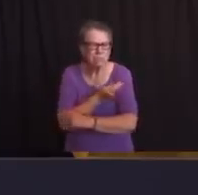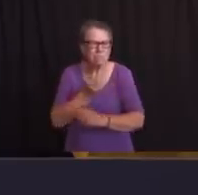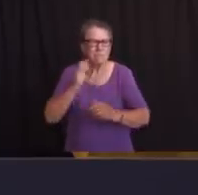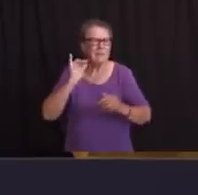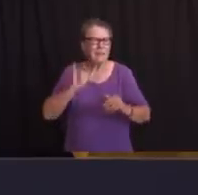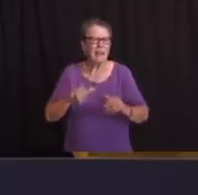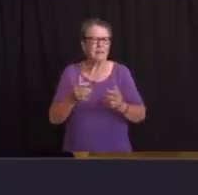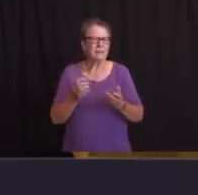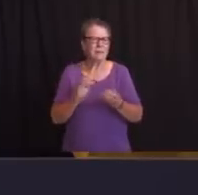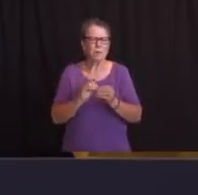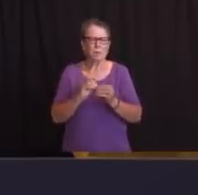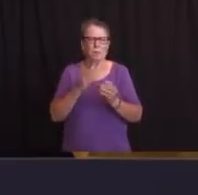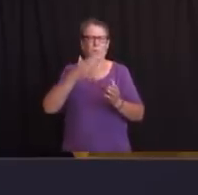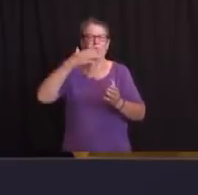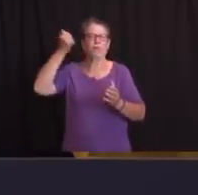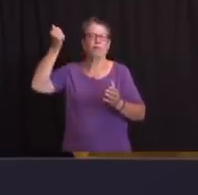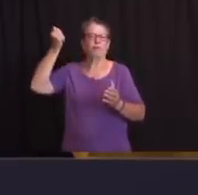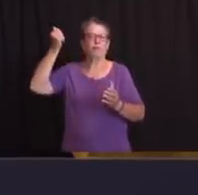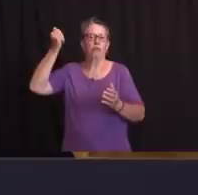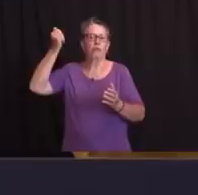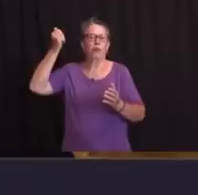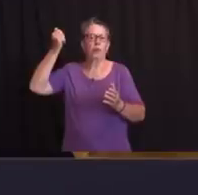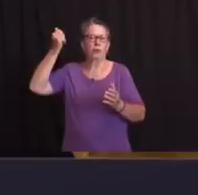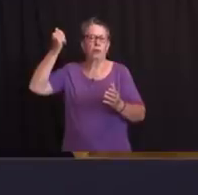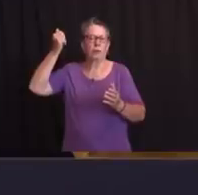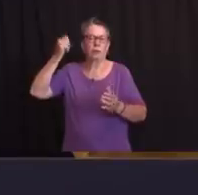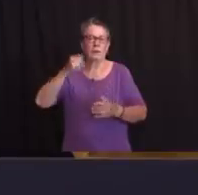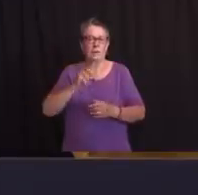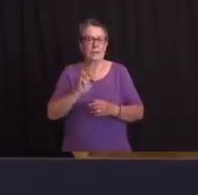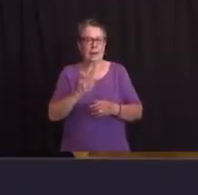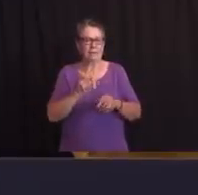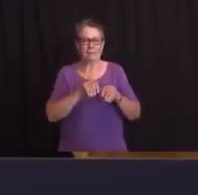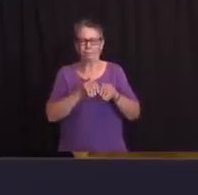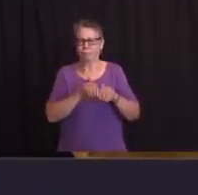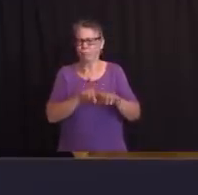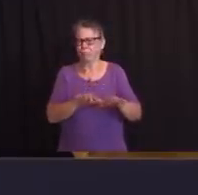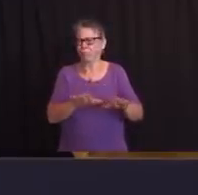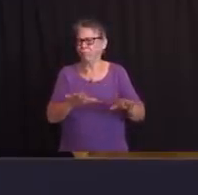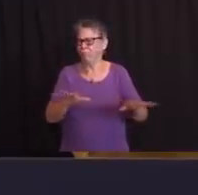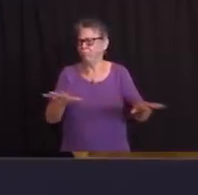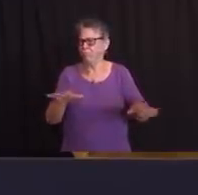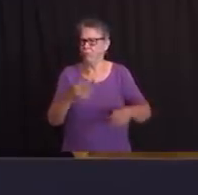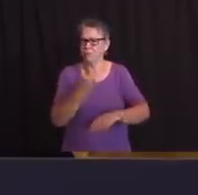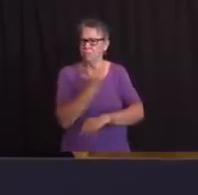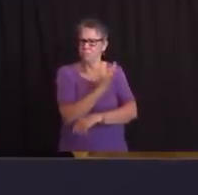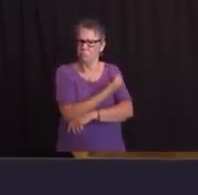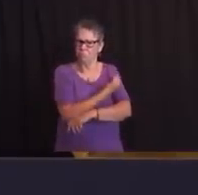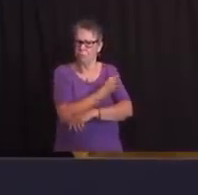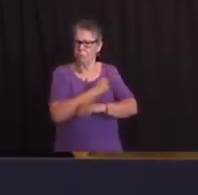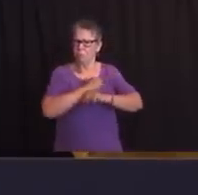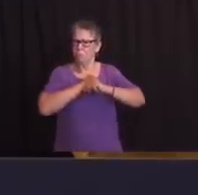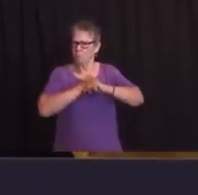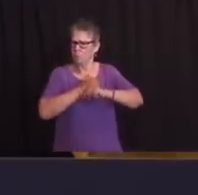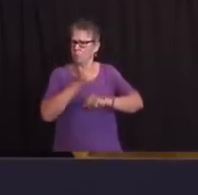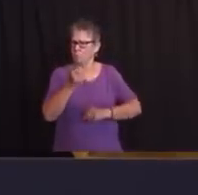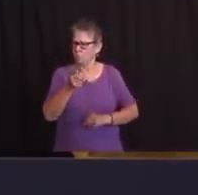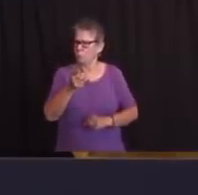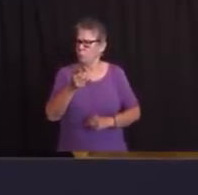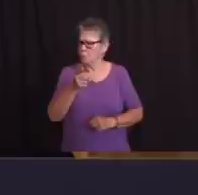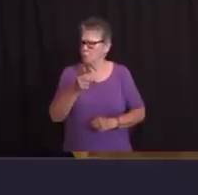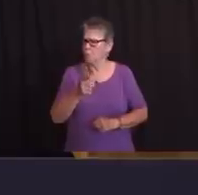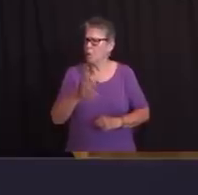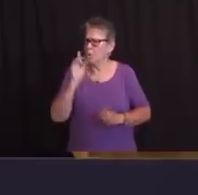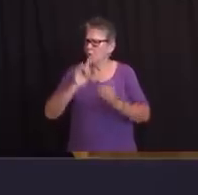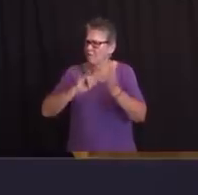variant we know is far more transmittable than the blended average transmission over that period. Mahan, help me out. We'll come back on the